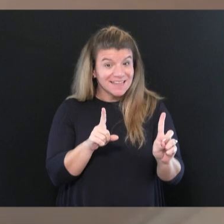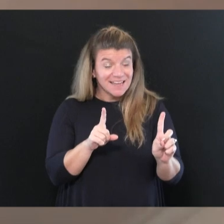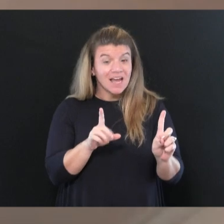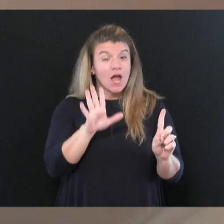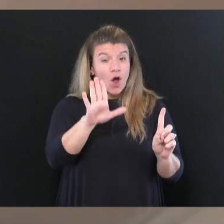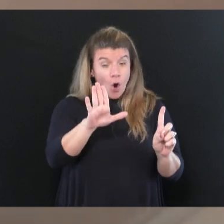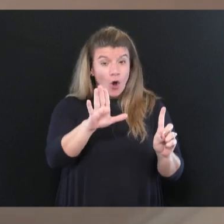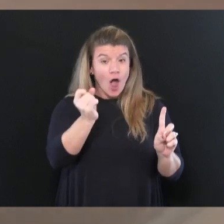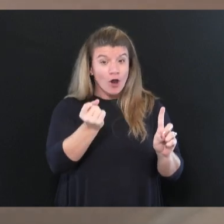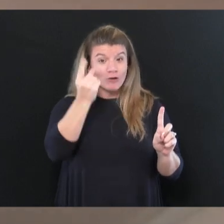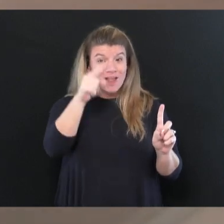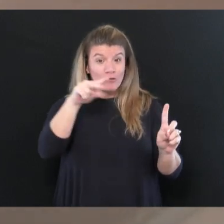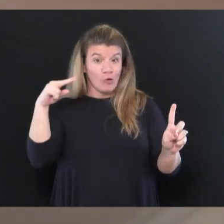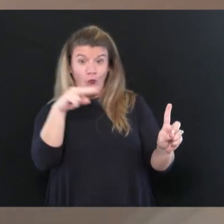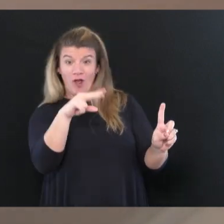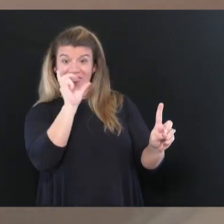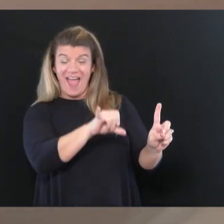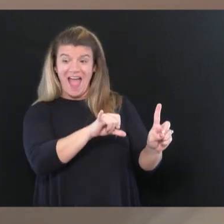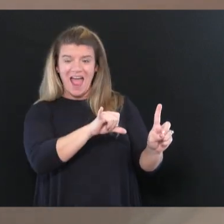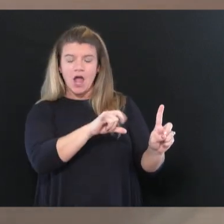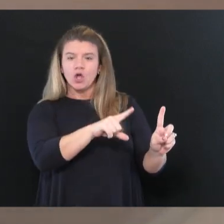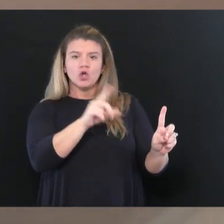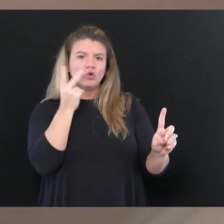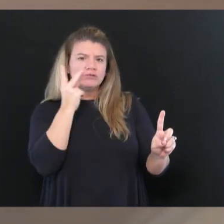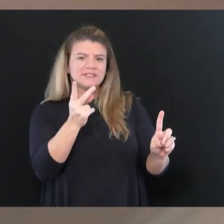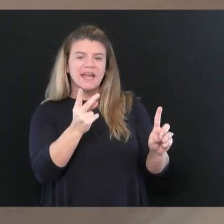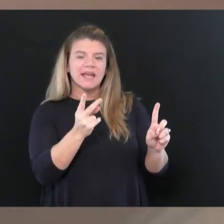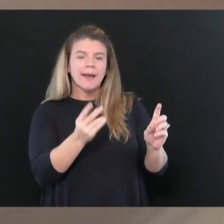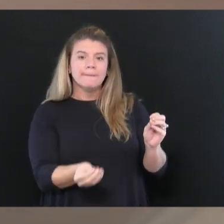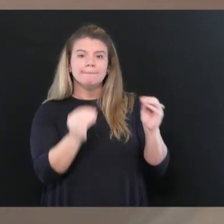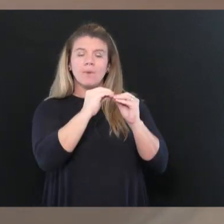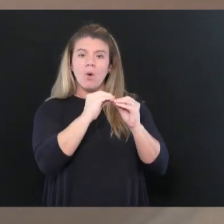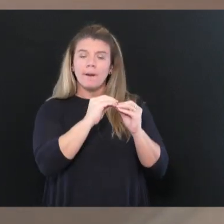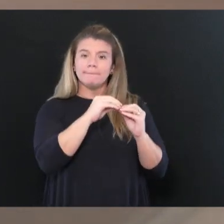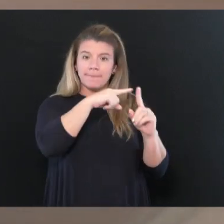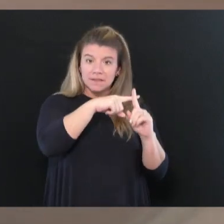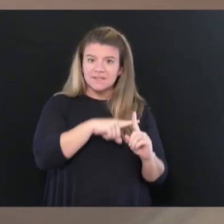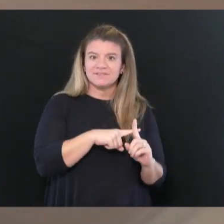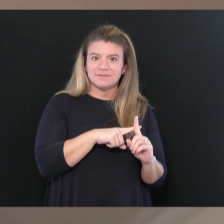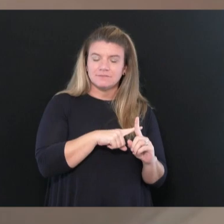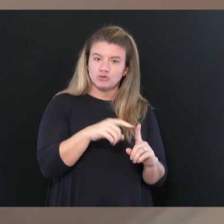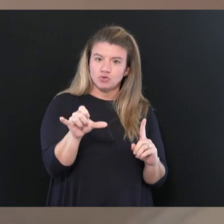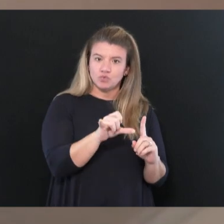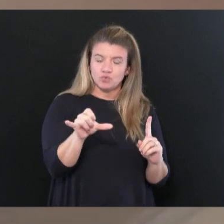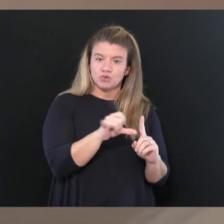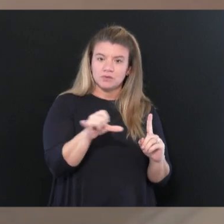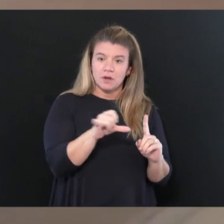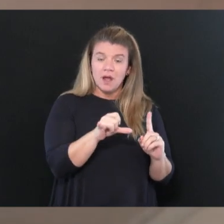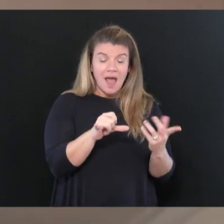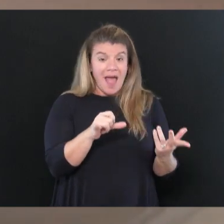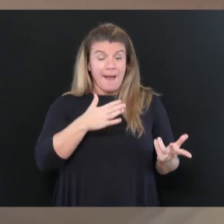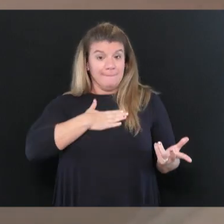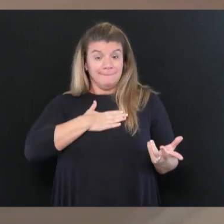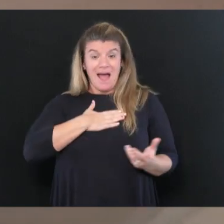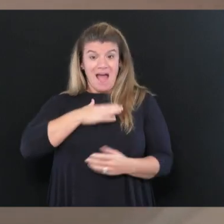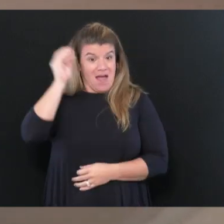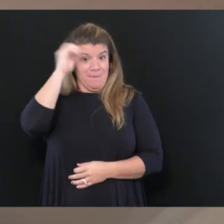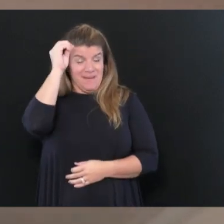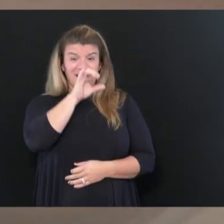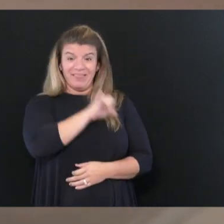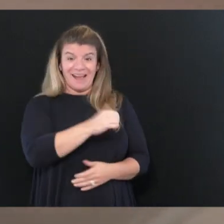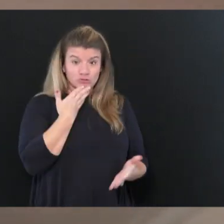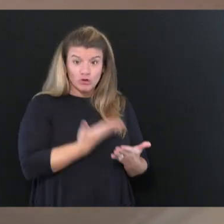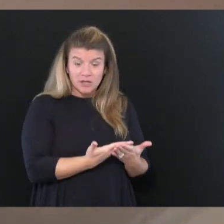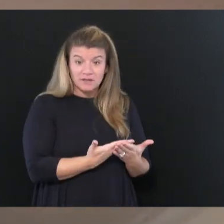been pointed out is we're seeing even more positive people. And I take that to be really, really good, because ultimately